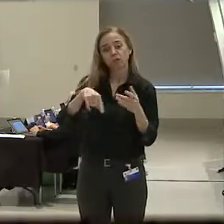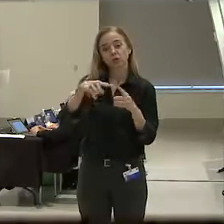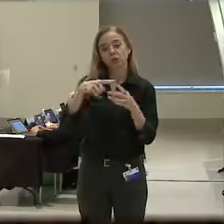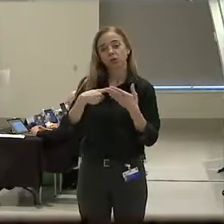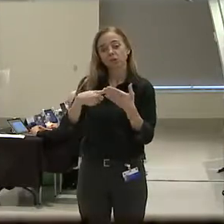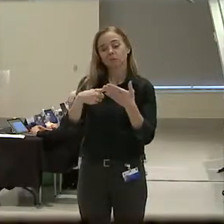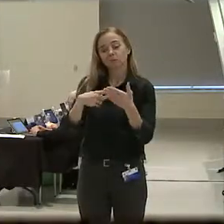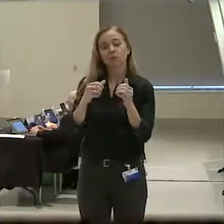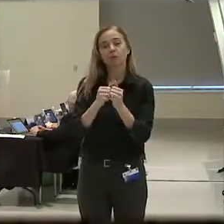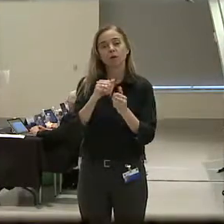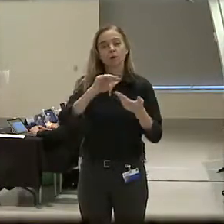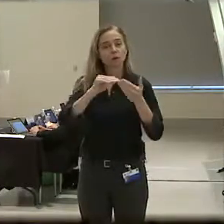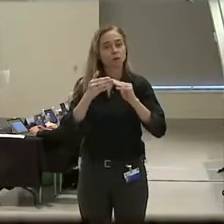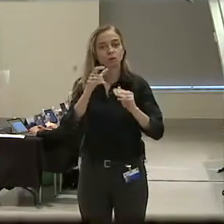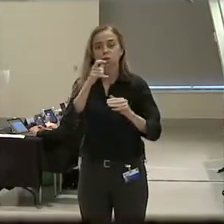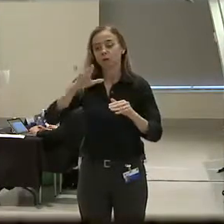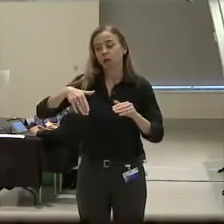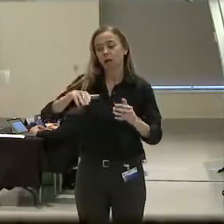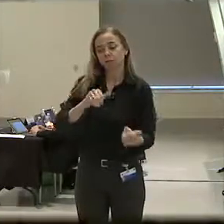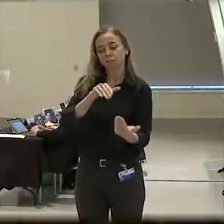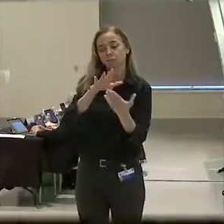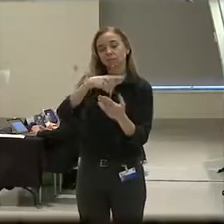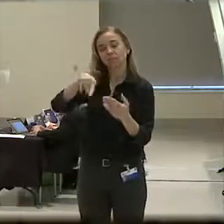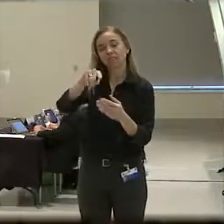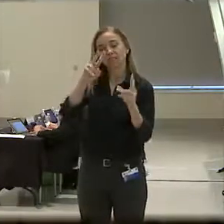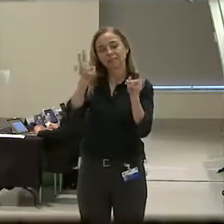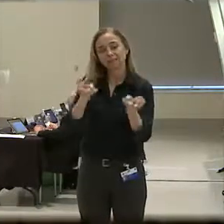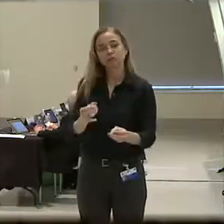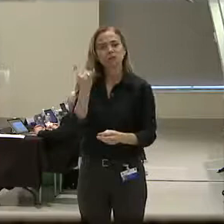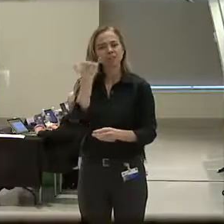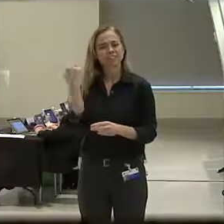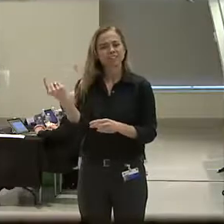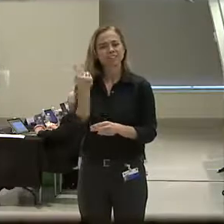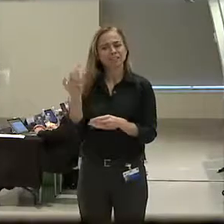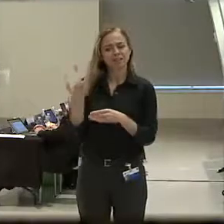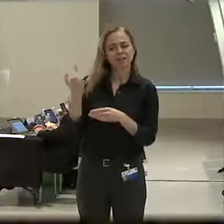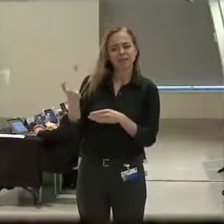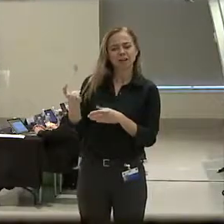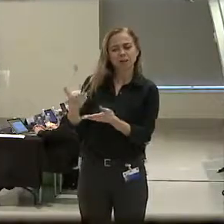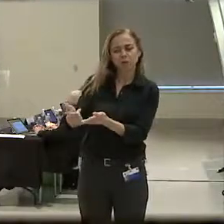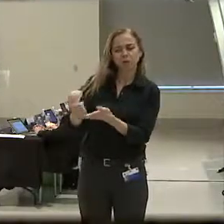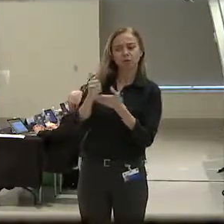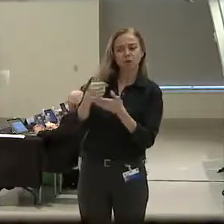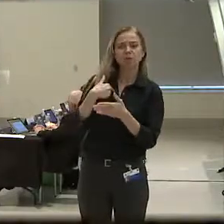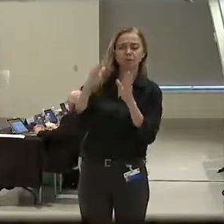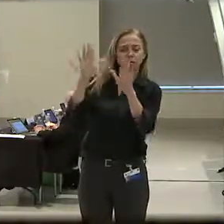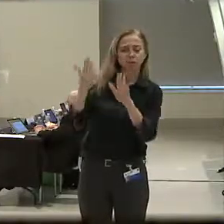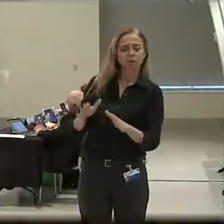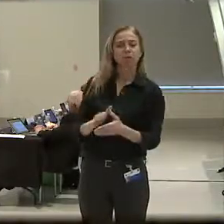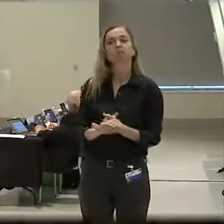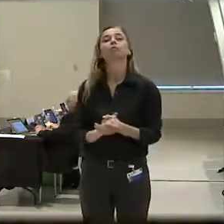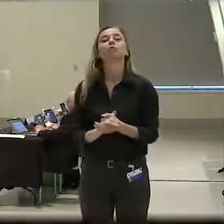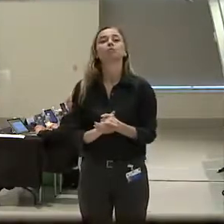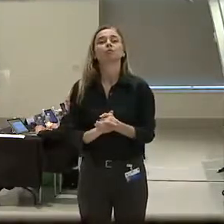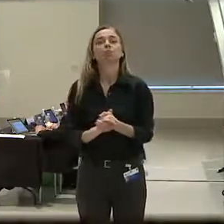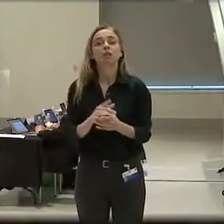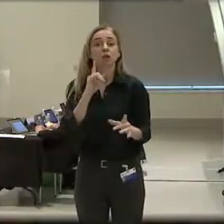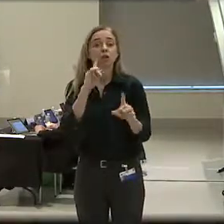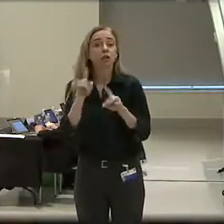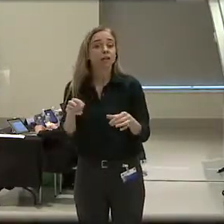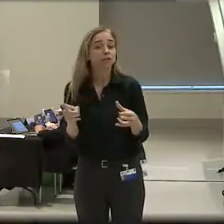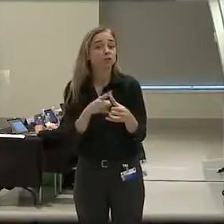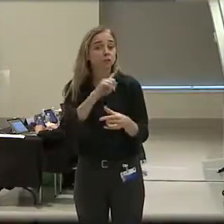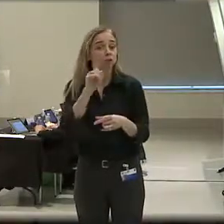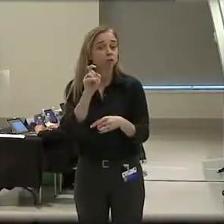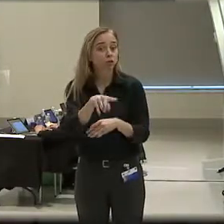communities that haven't dealt with these kinds of issues. And if there's something out there you can point me to, that would be helpful as well. So the answer to your first